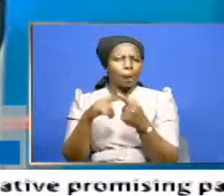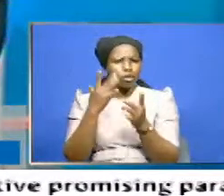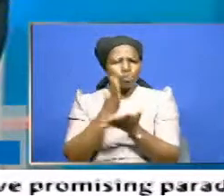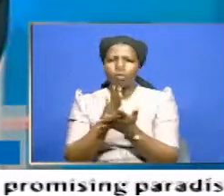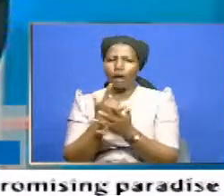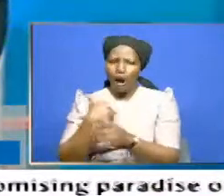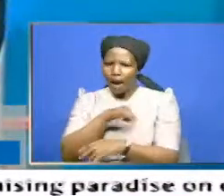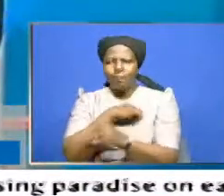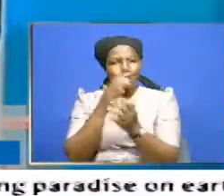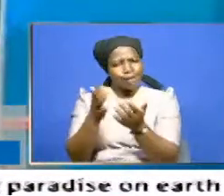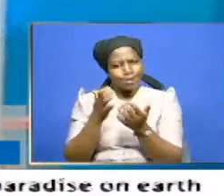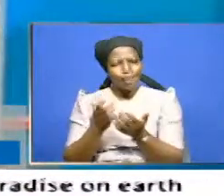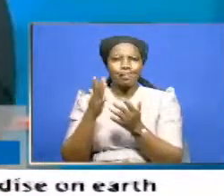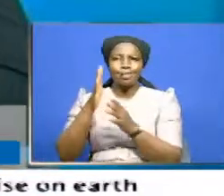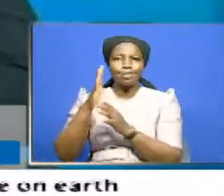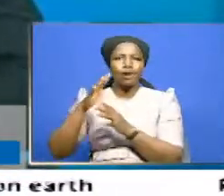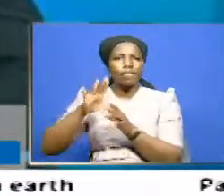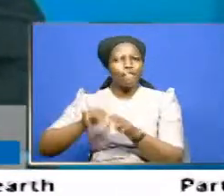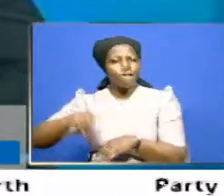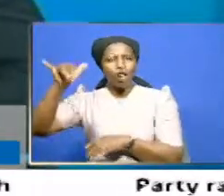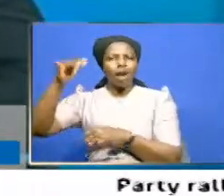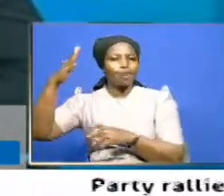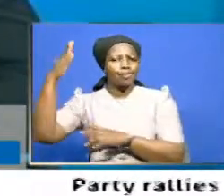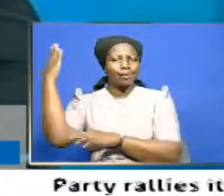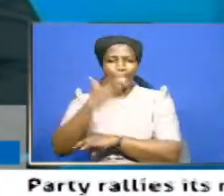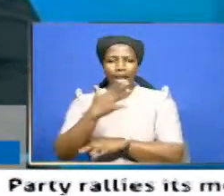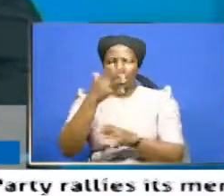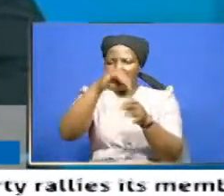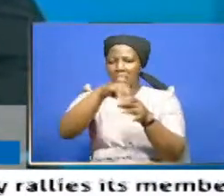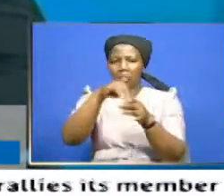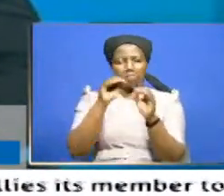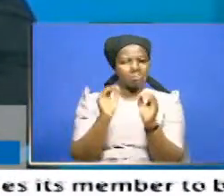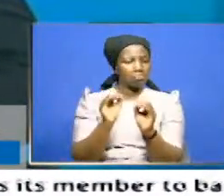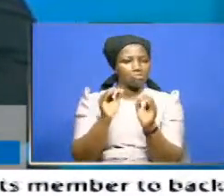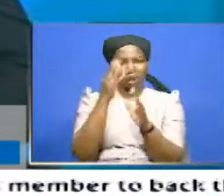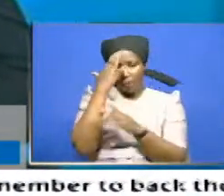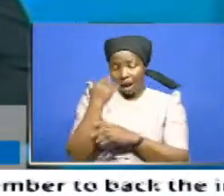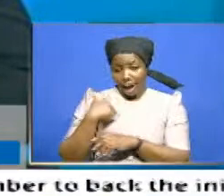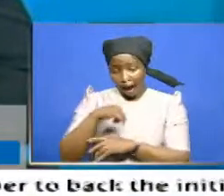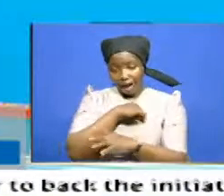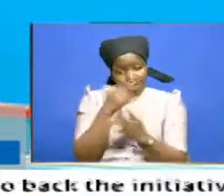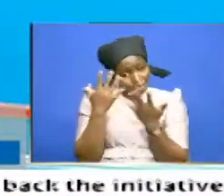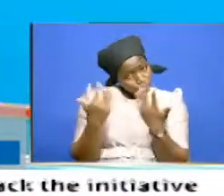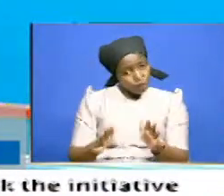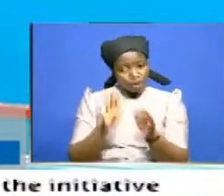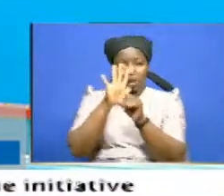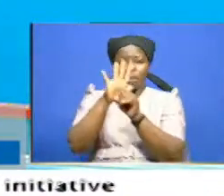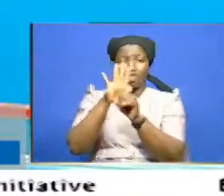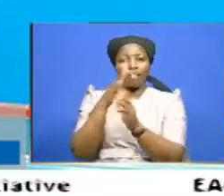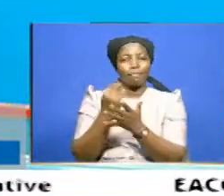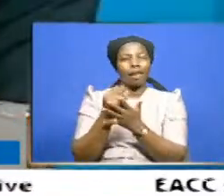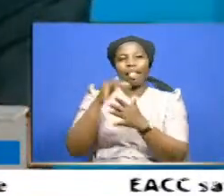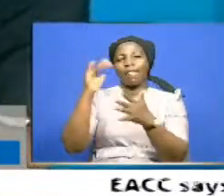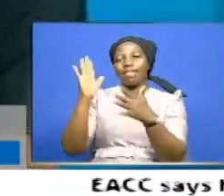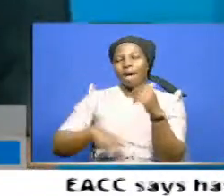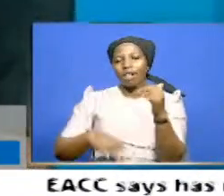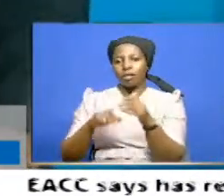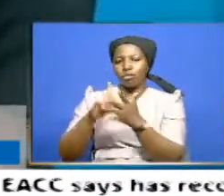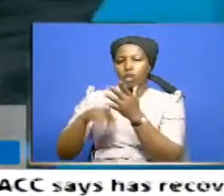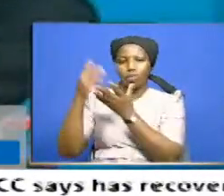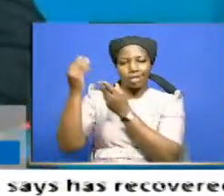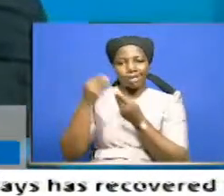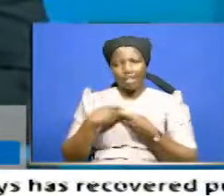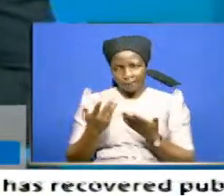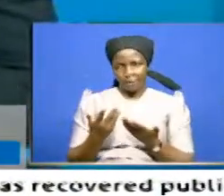need foreign direct investment, because we lose more money than we actually get as ODA. UNCTAD, the United